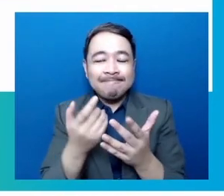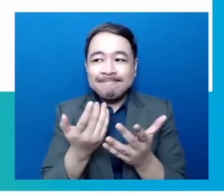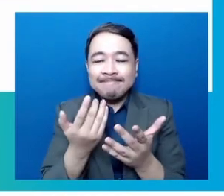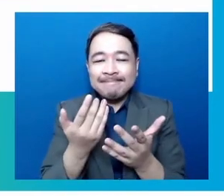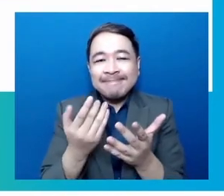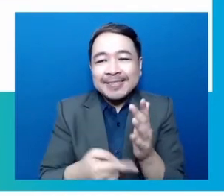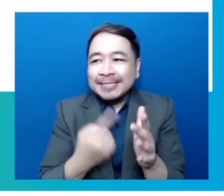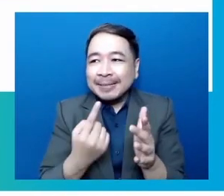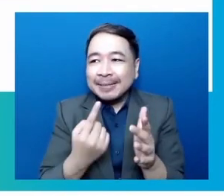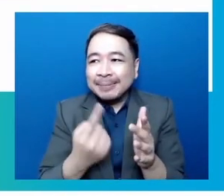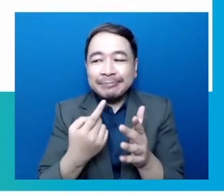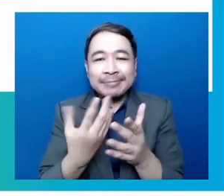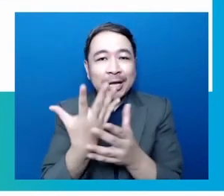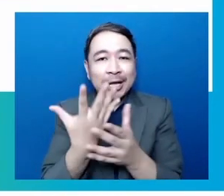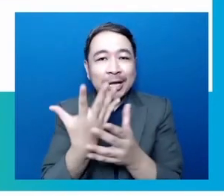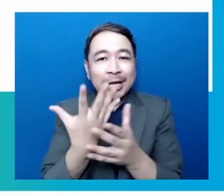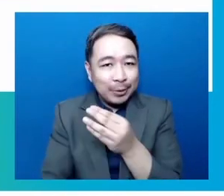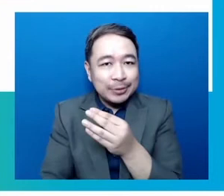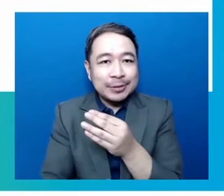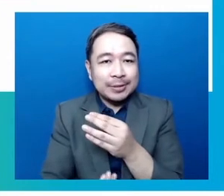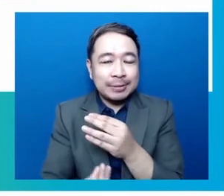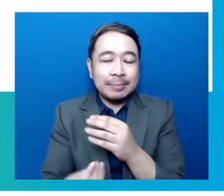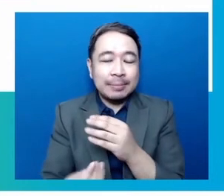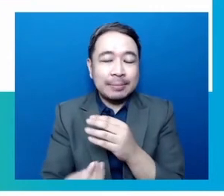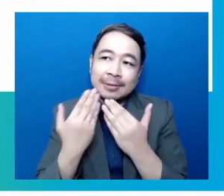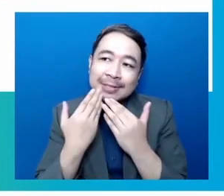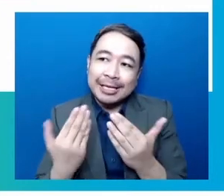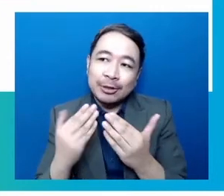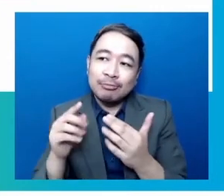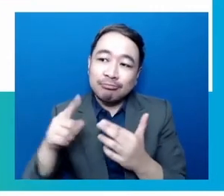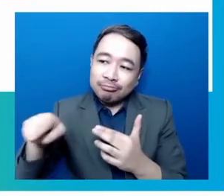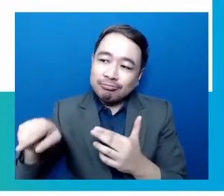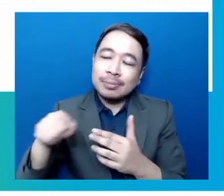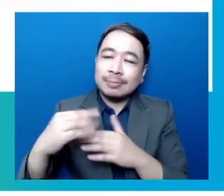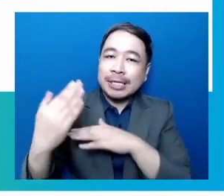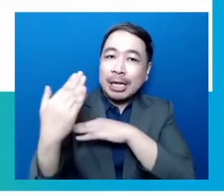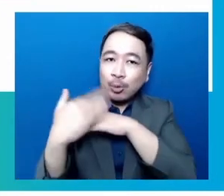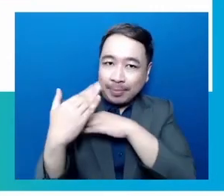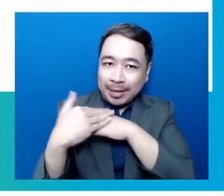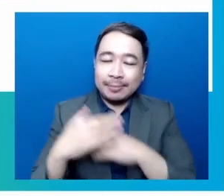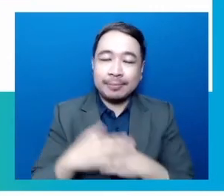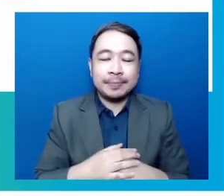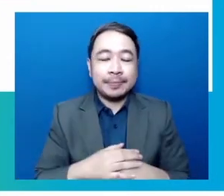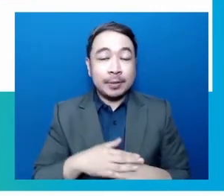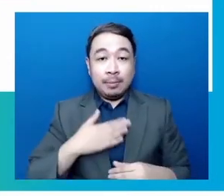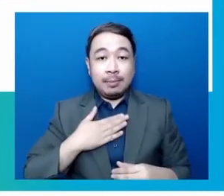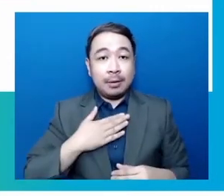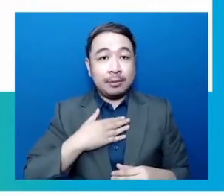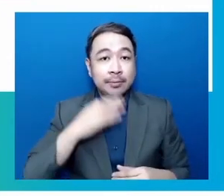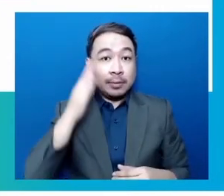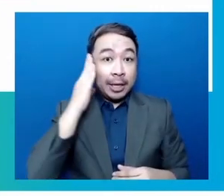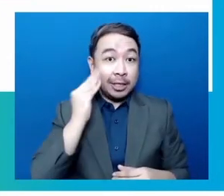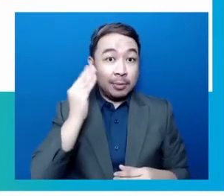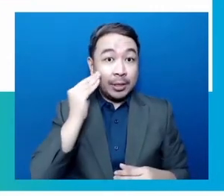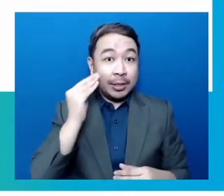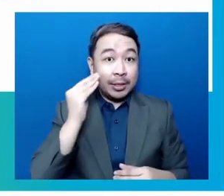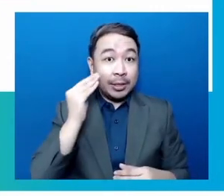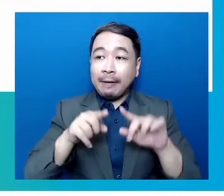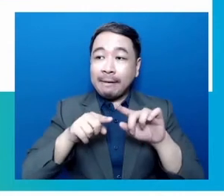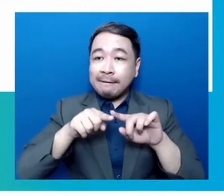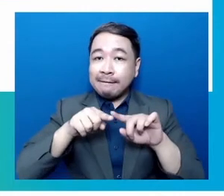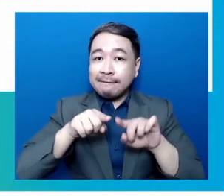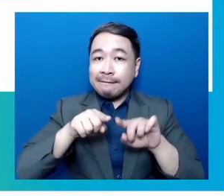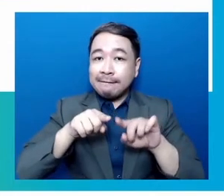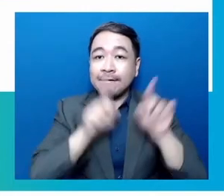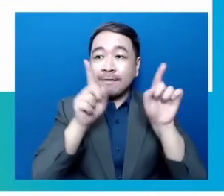My experience is inevitably, and as you would expect, different board members bring different values